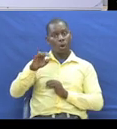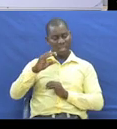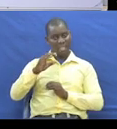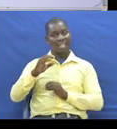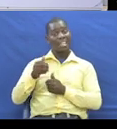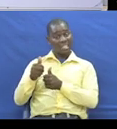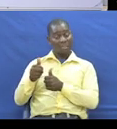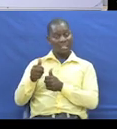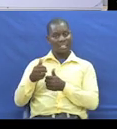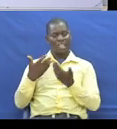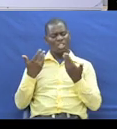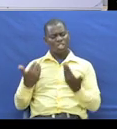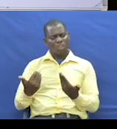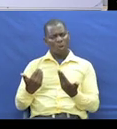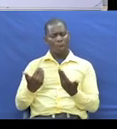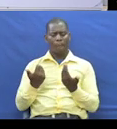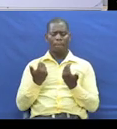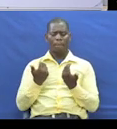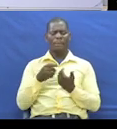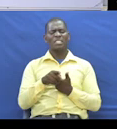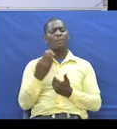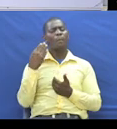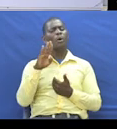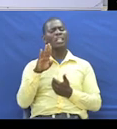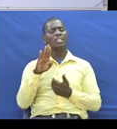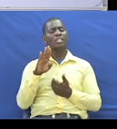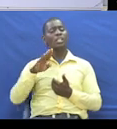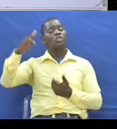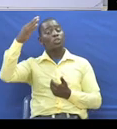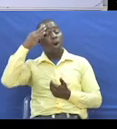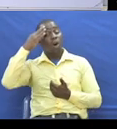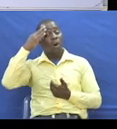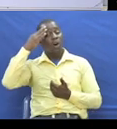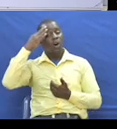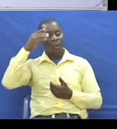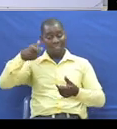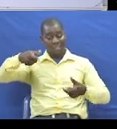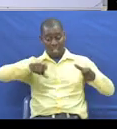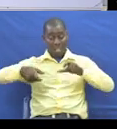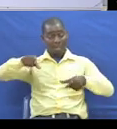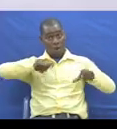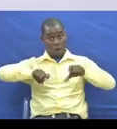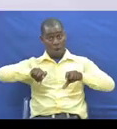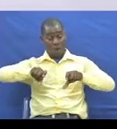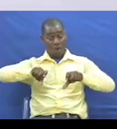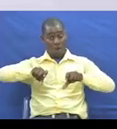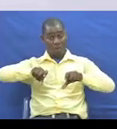that particular atom. So here we can have a very important note that the chemical